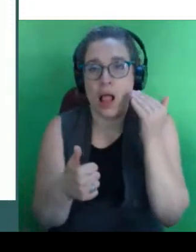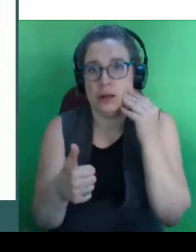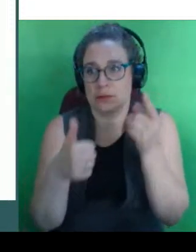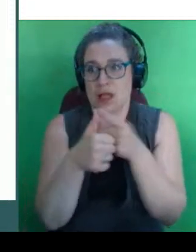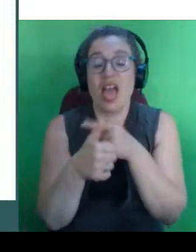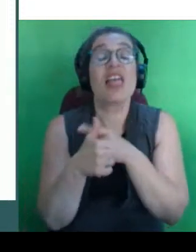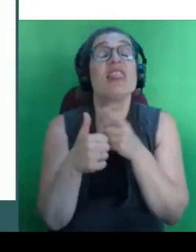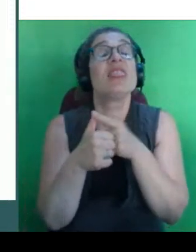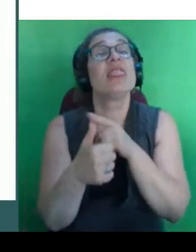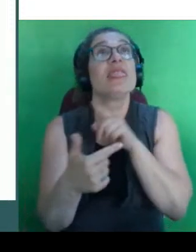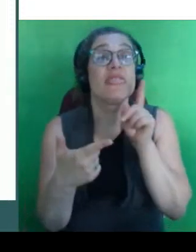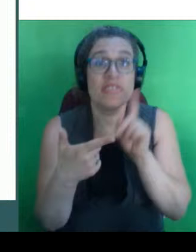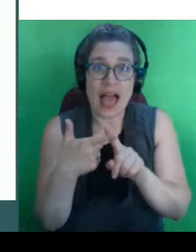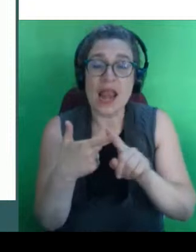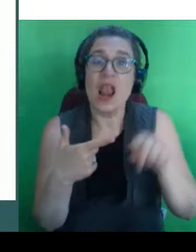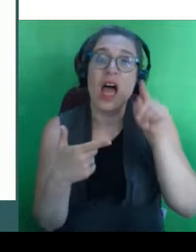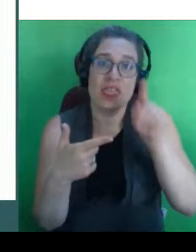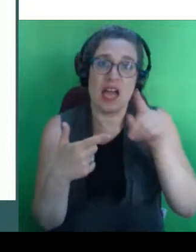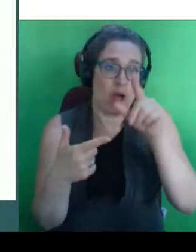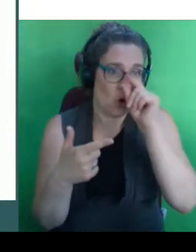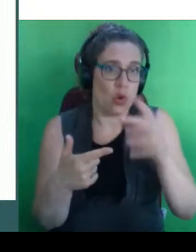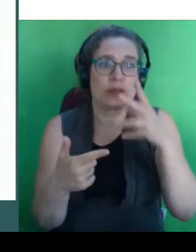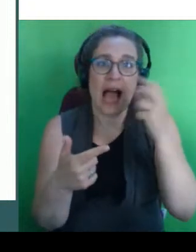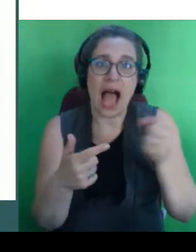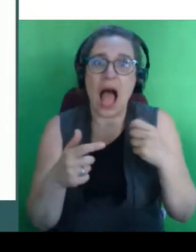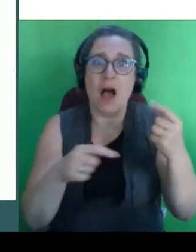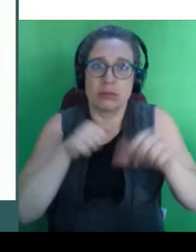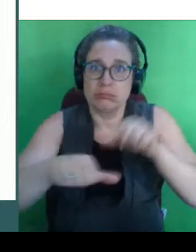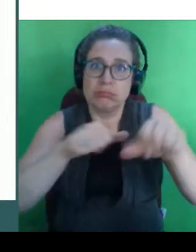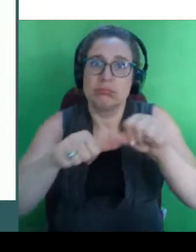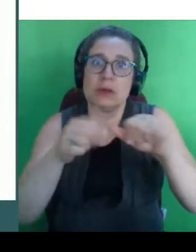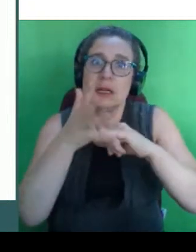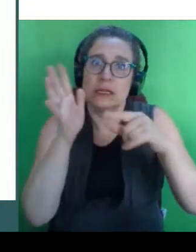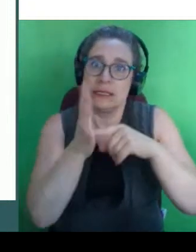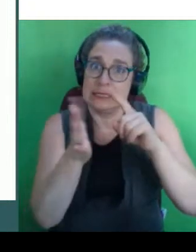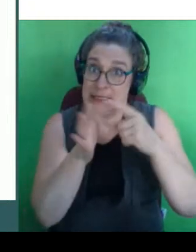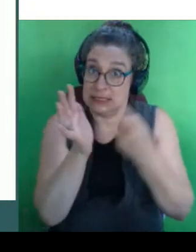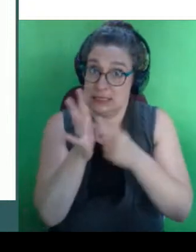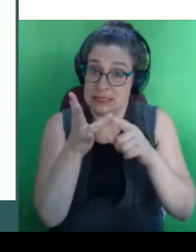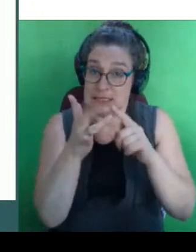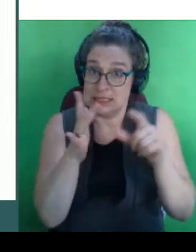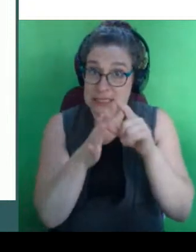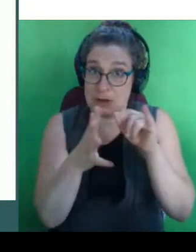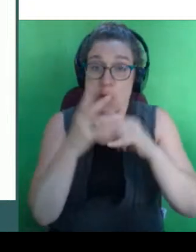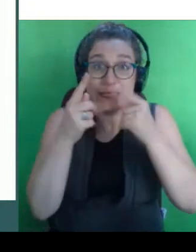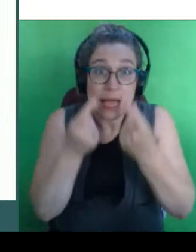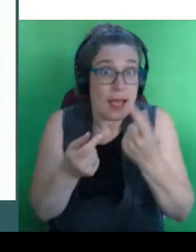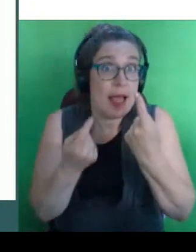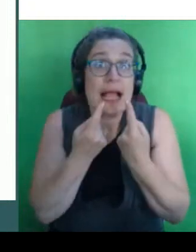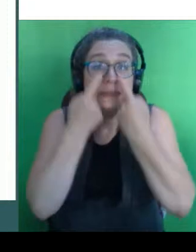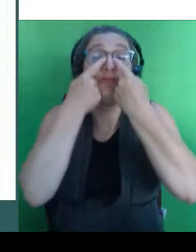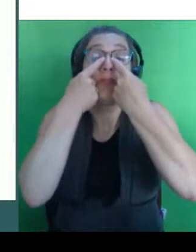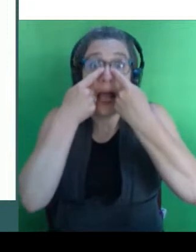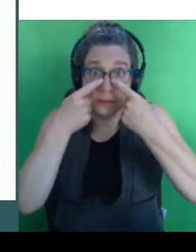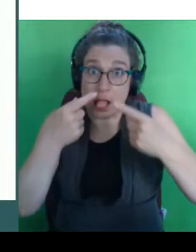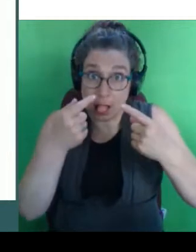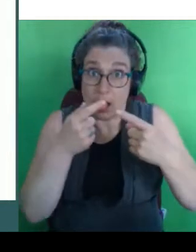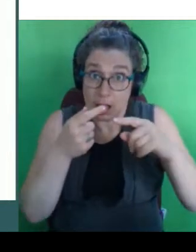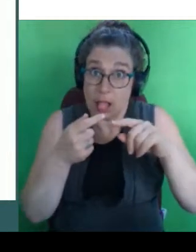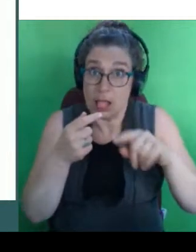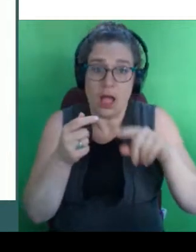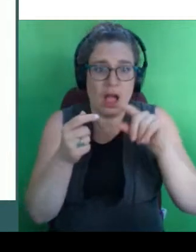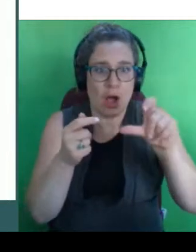intranasal corticosteroids. If it doesn't work, check how the patient used it, and you need to teach corticosteroid